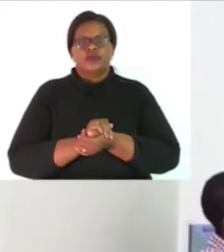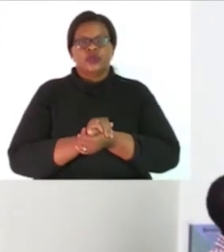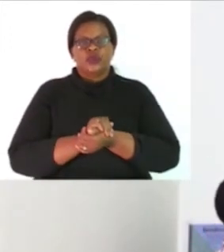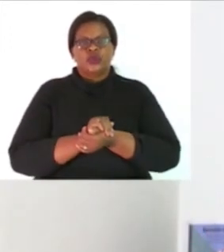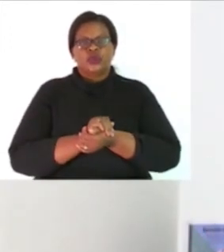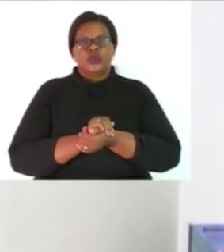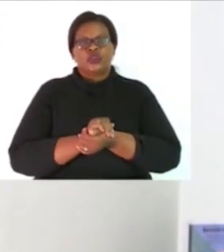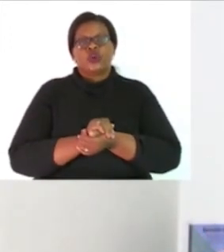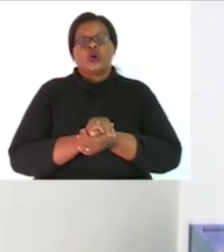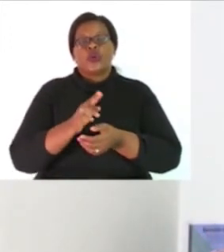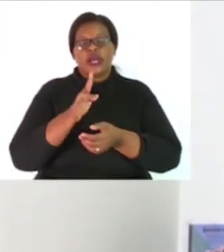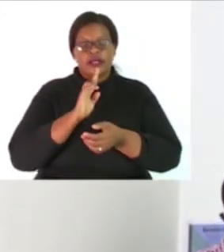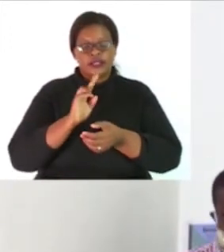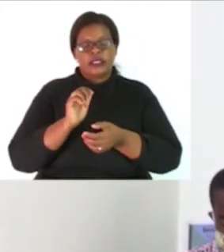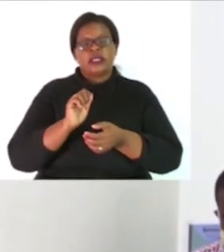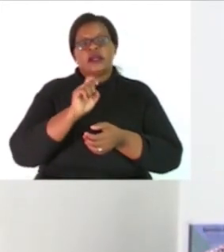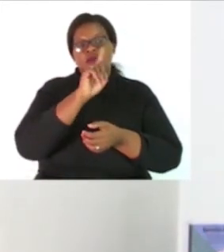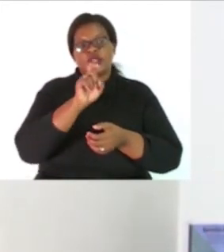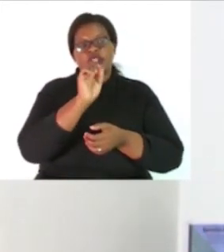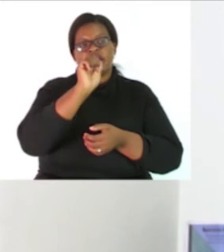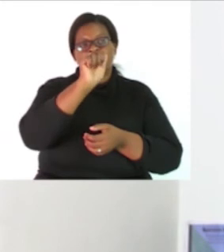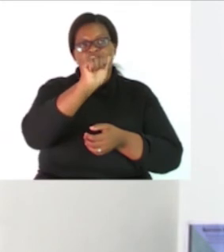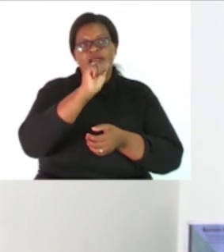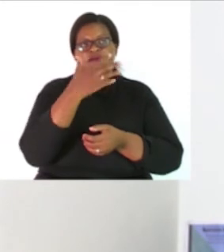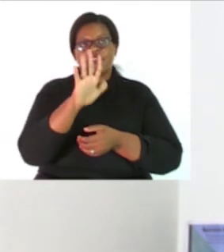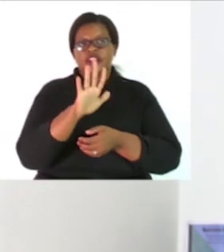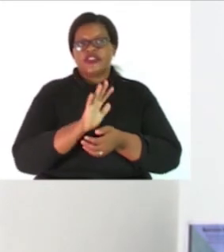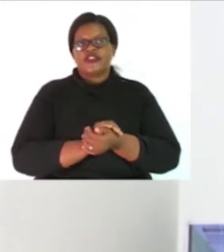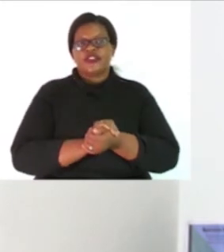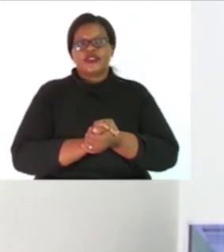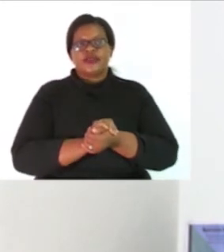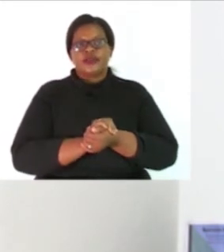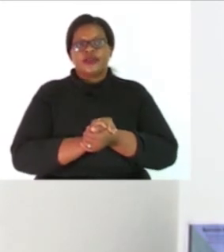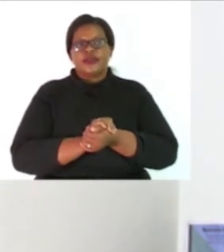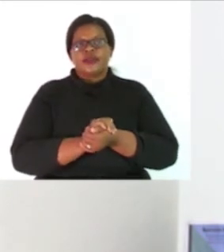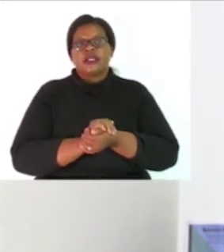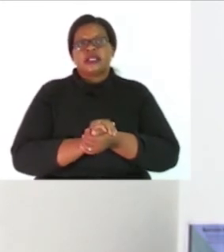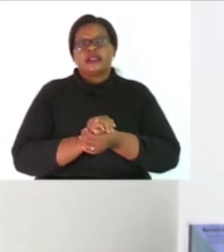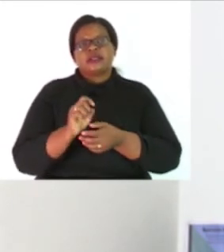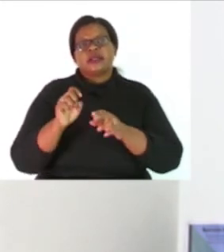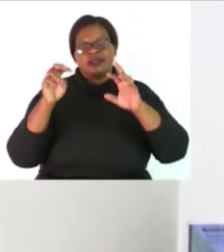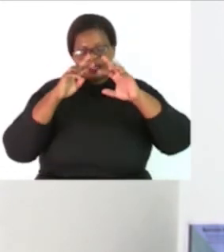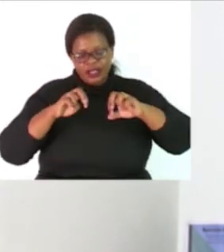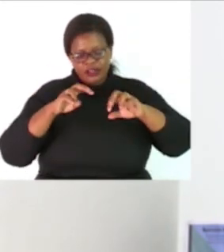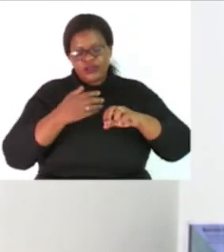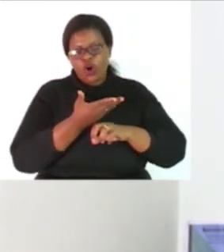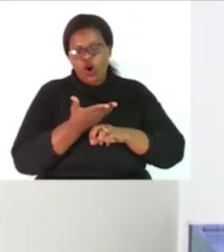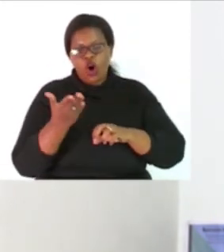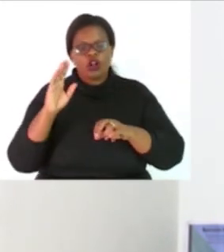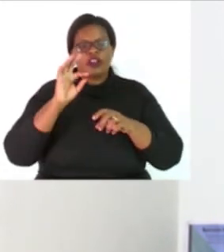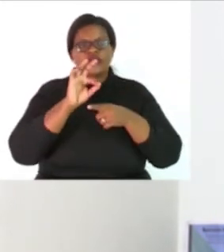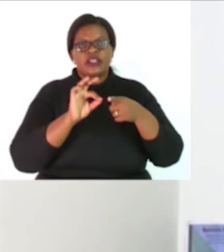by doing that, we have already answered question A. Do you realize that? Because question A says, find all the factors of 12